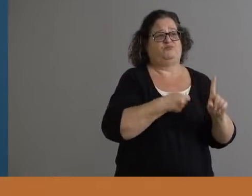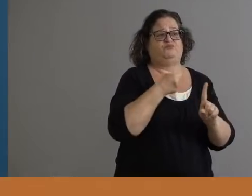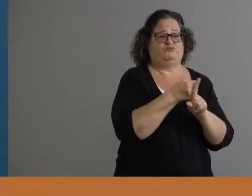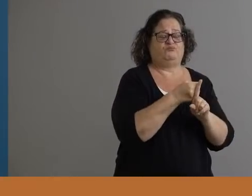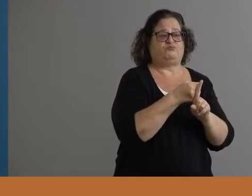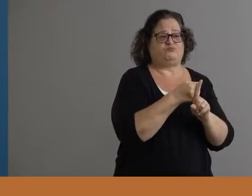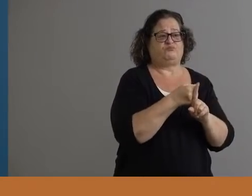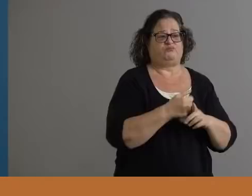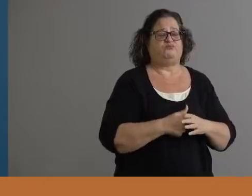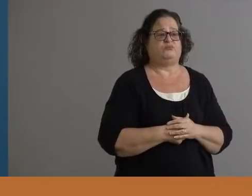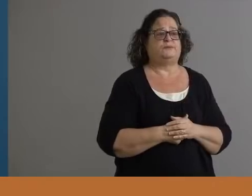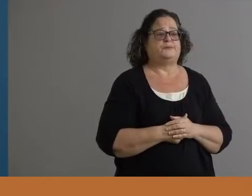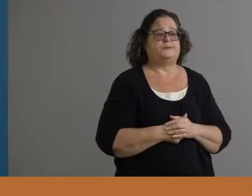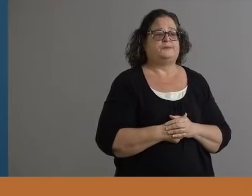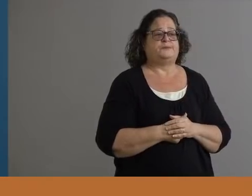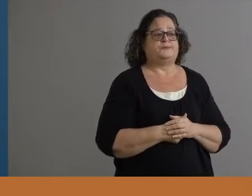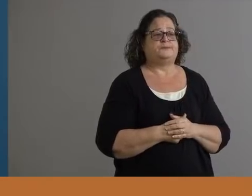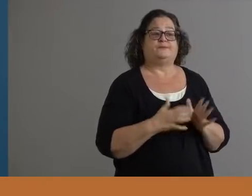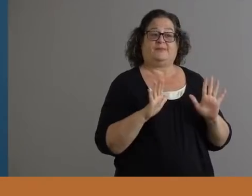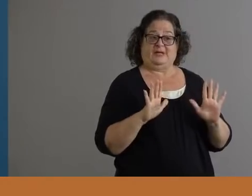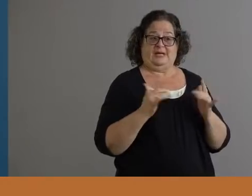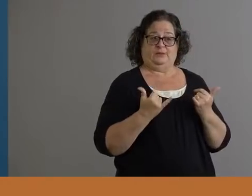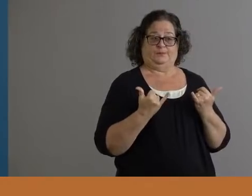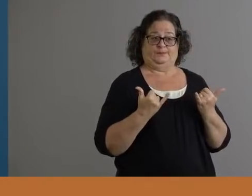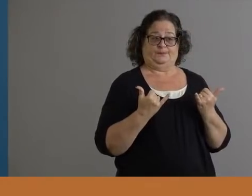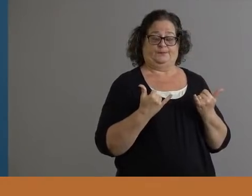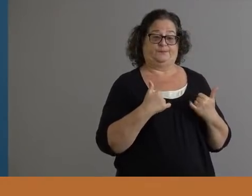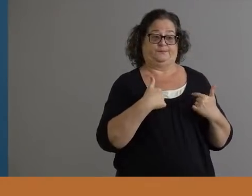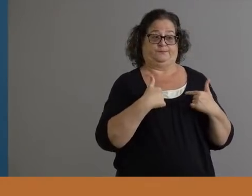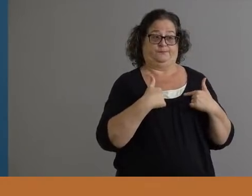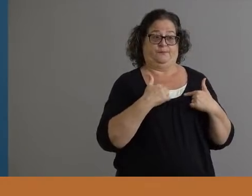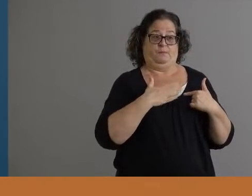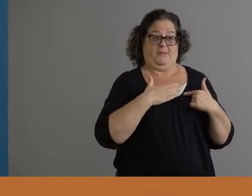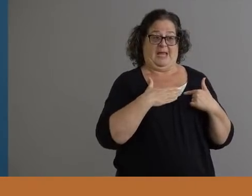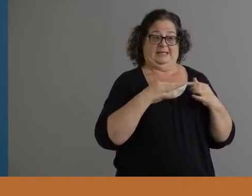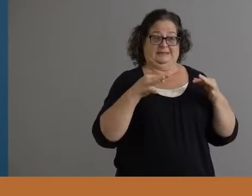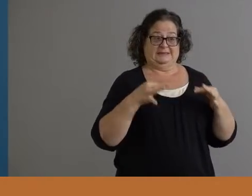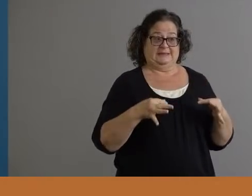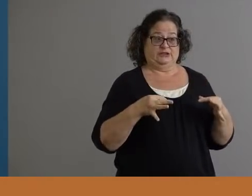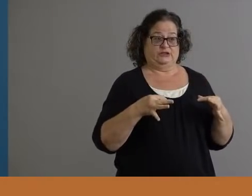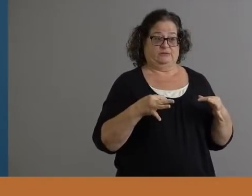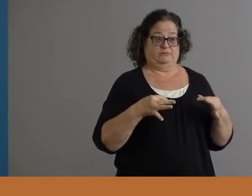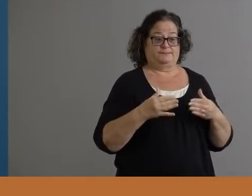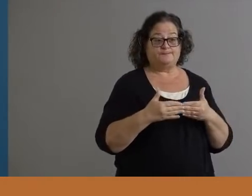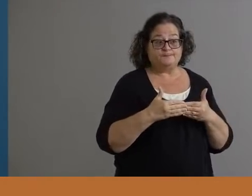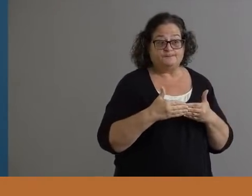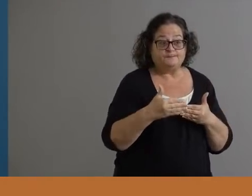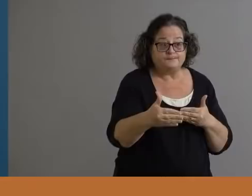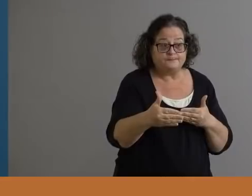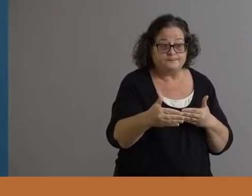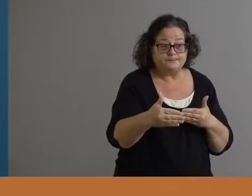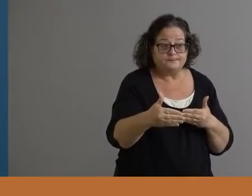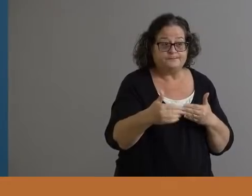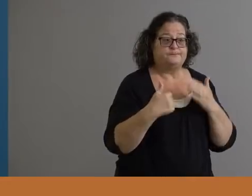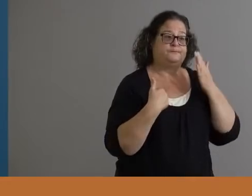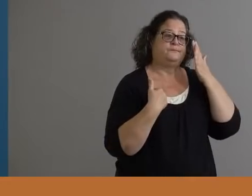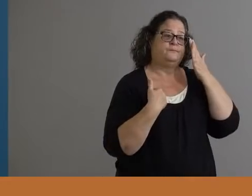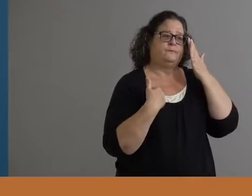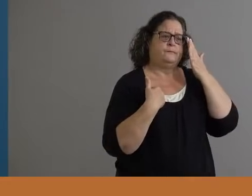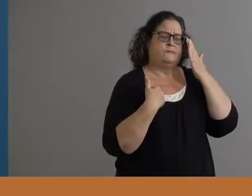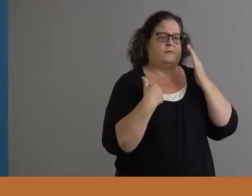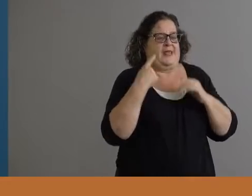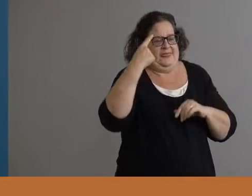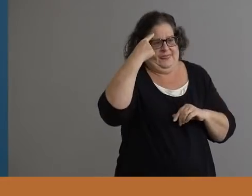So the decisions that I am going to make are going to be reflective of Arizona and Arizona